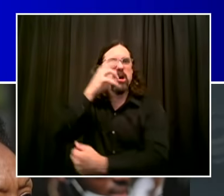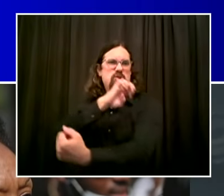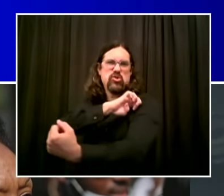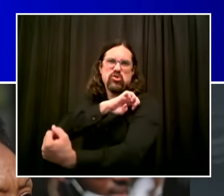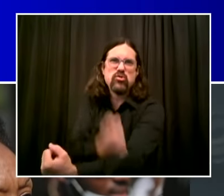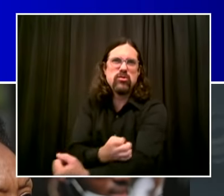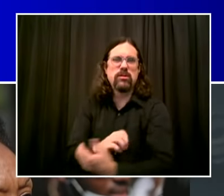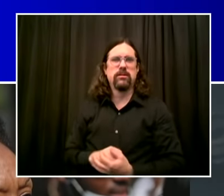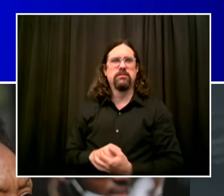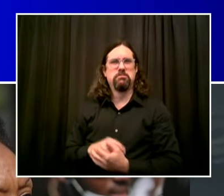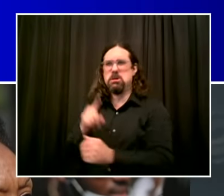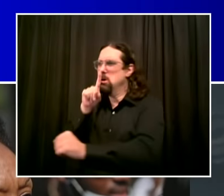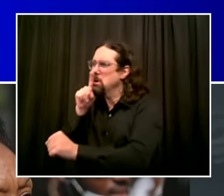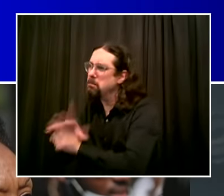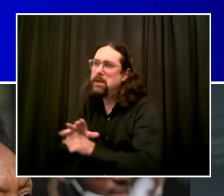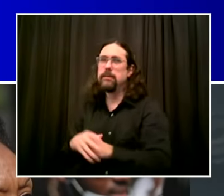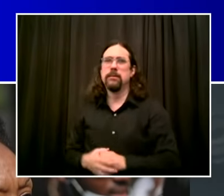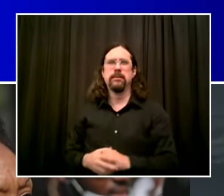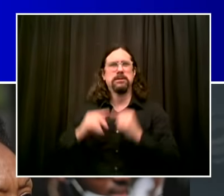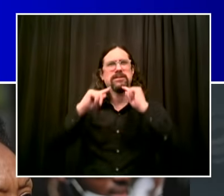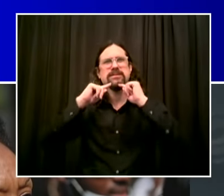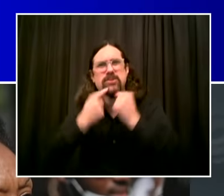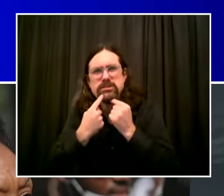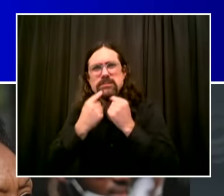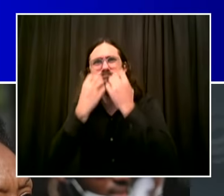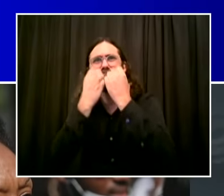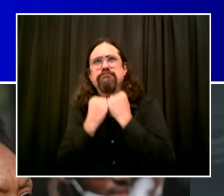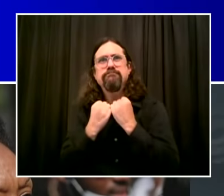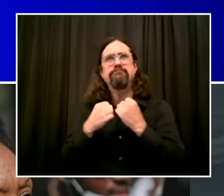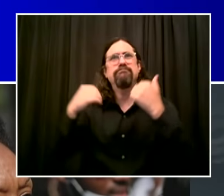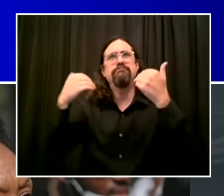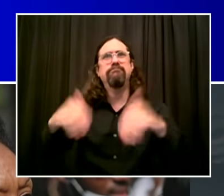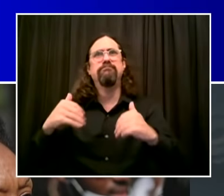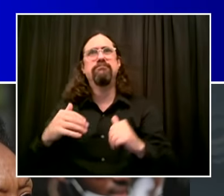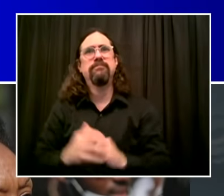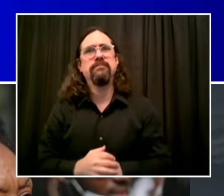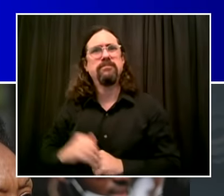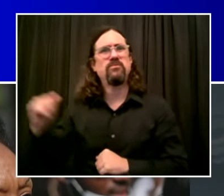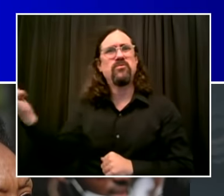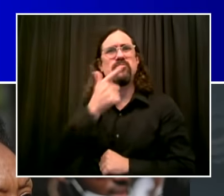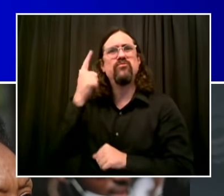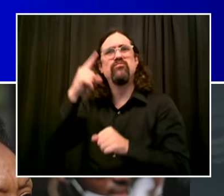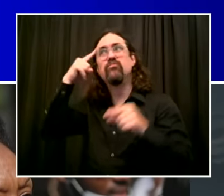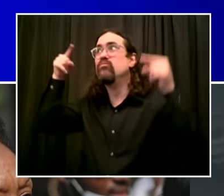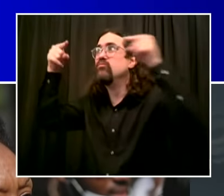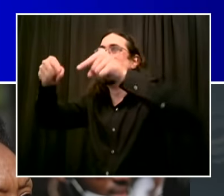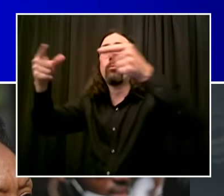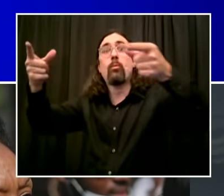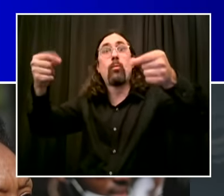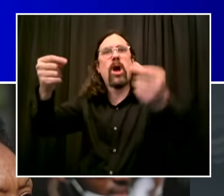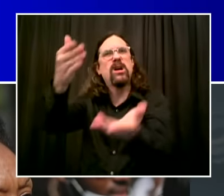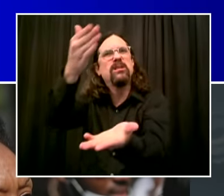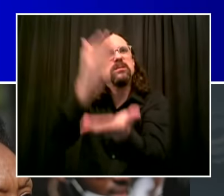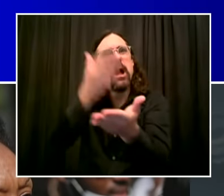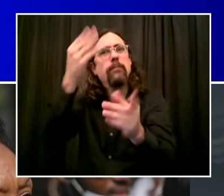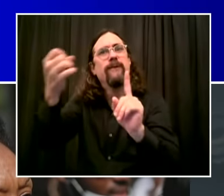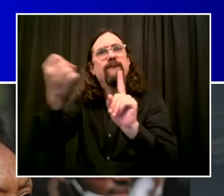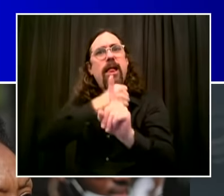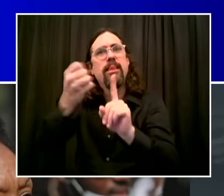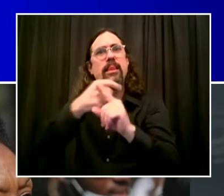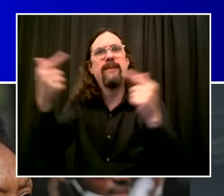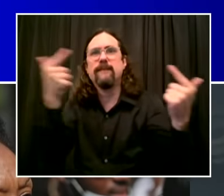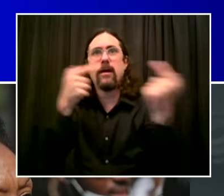their community, their streets, they would stop the violence. They needed the partnership of the NYPD for sure. But they also knew the community had